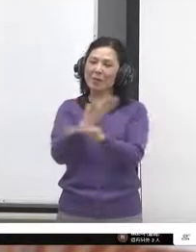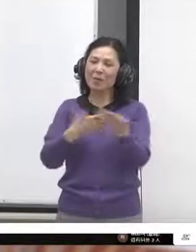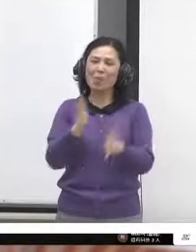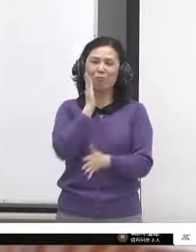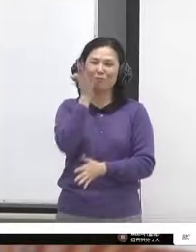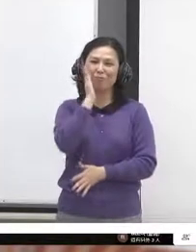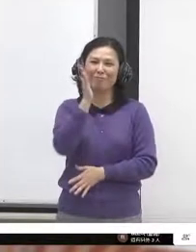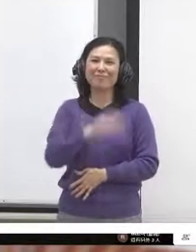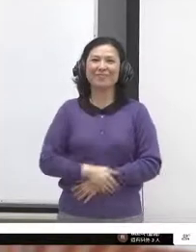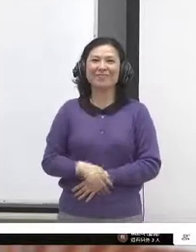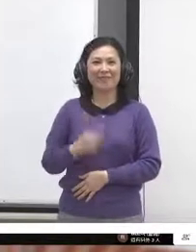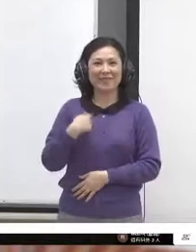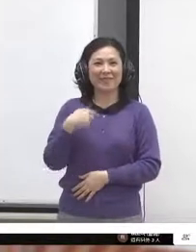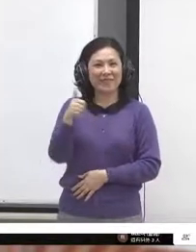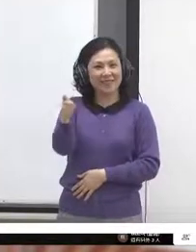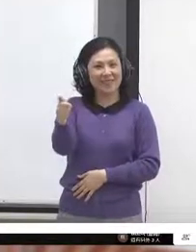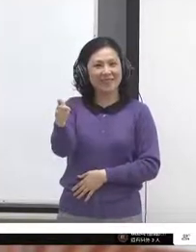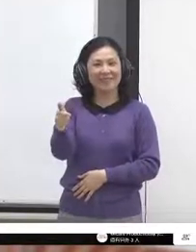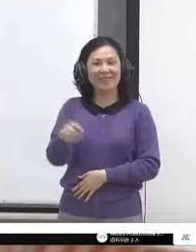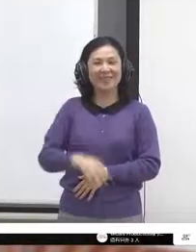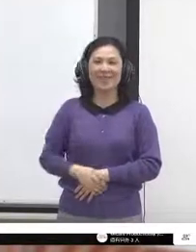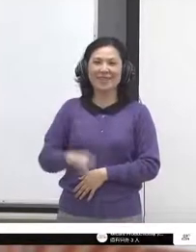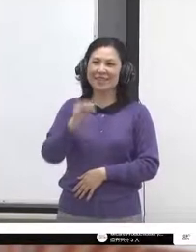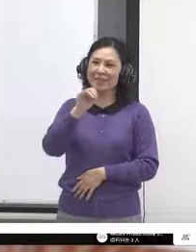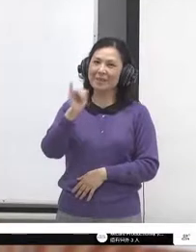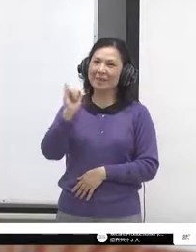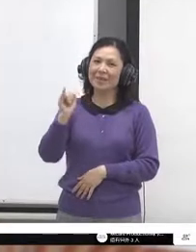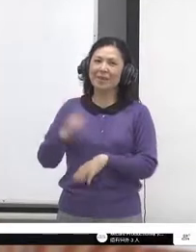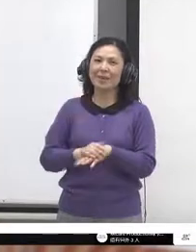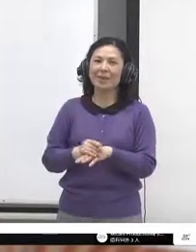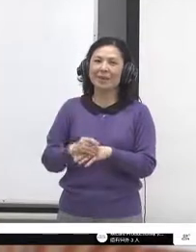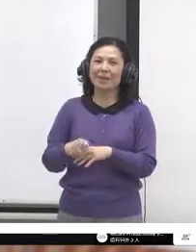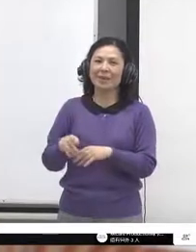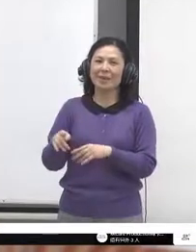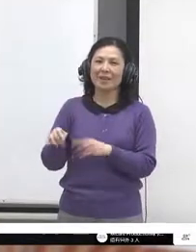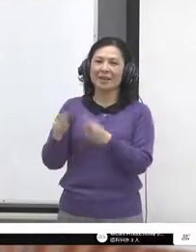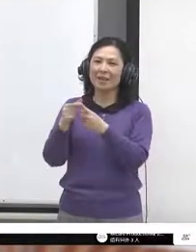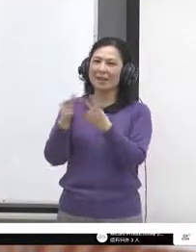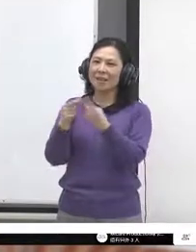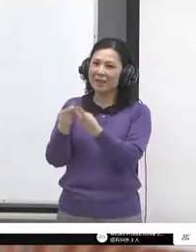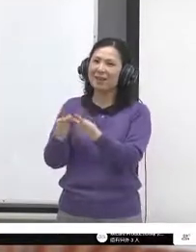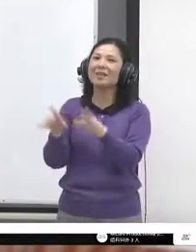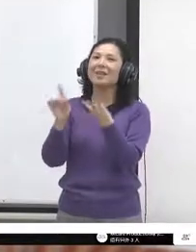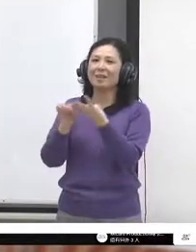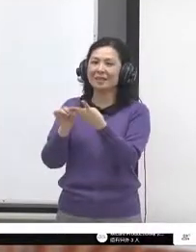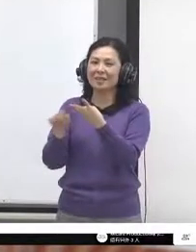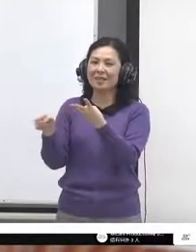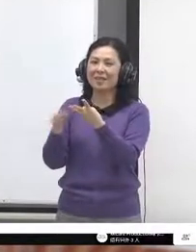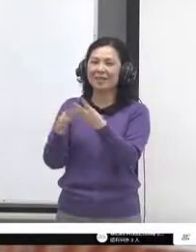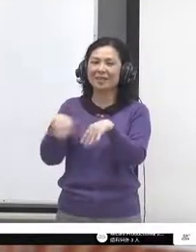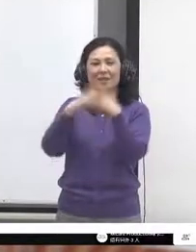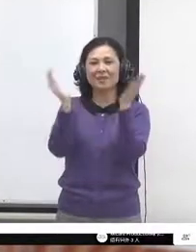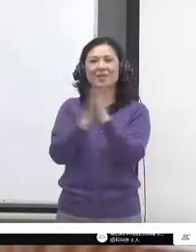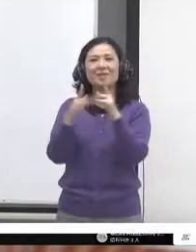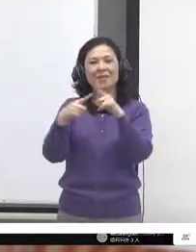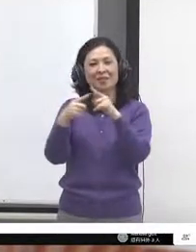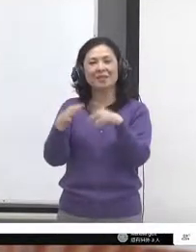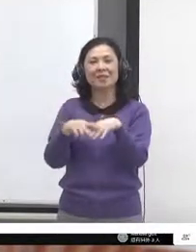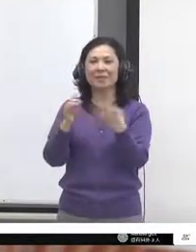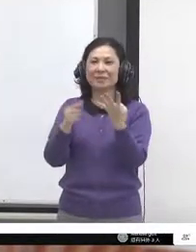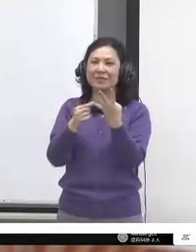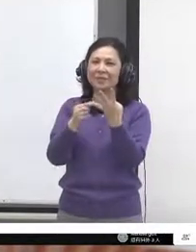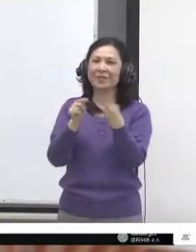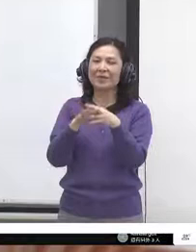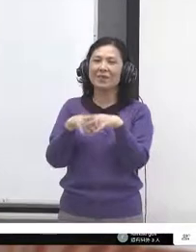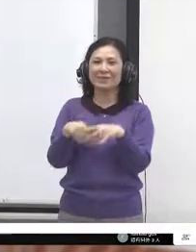for me, Ohyeon, Isabel, BM5, Jihao, and Beth and Lisa. So I want to